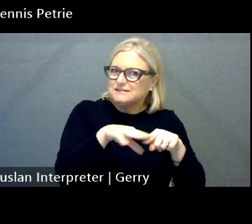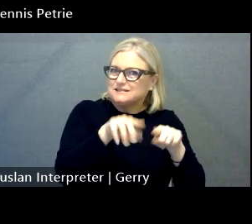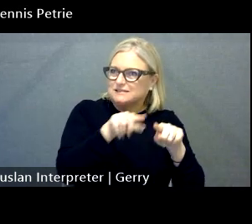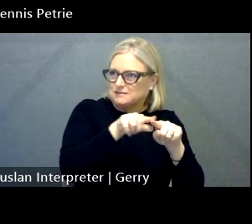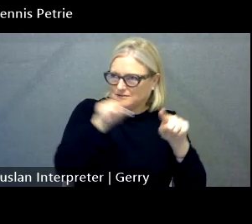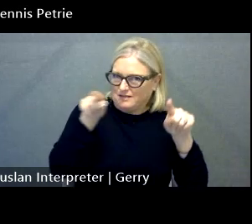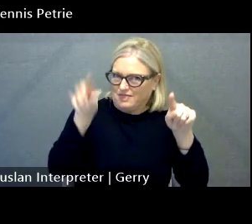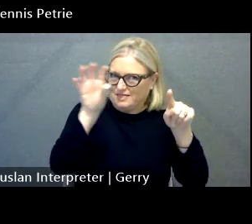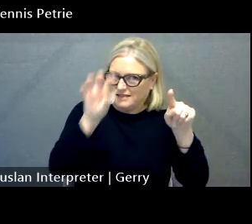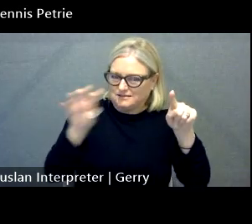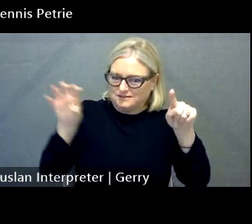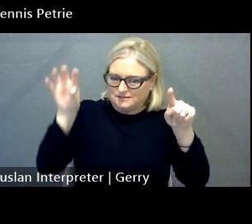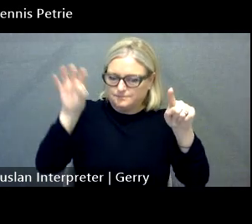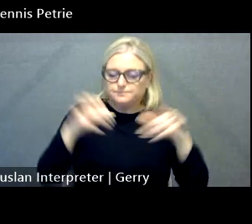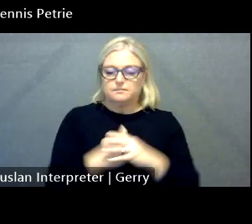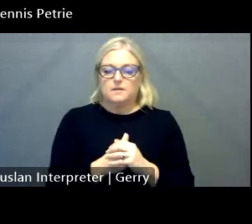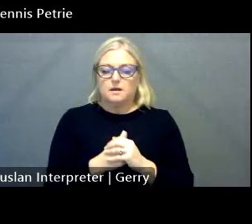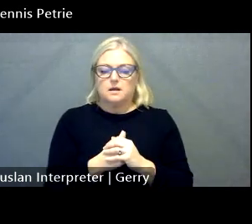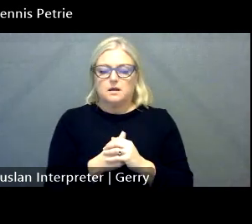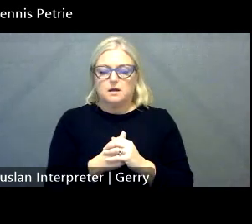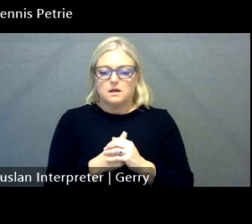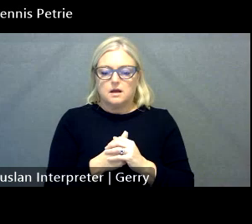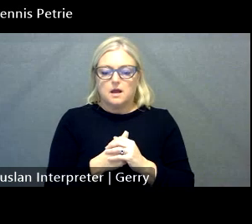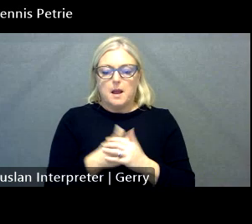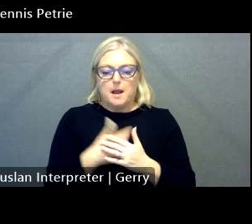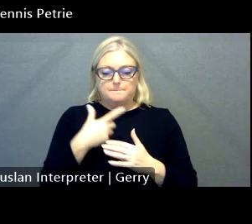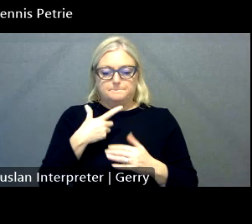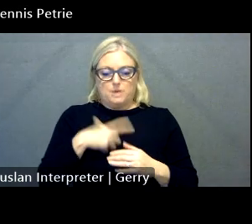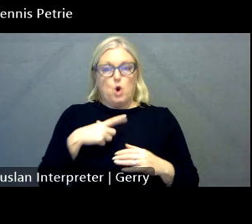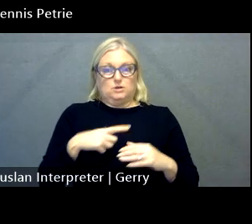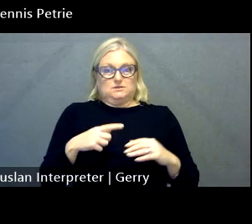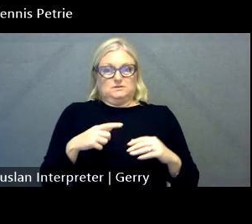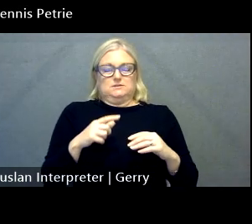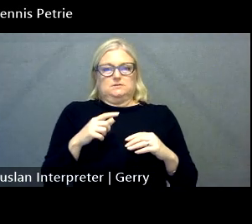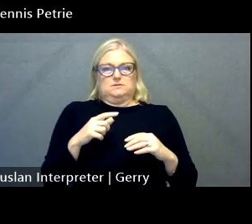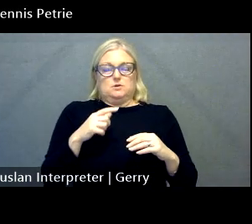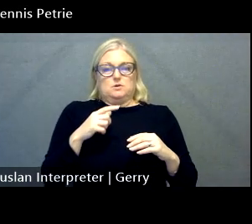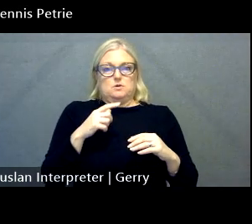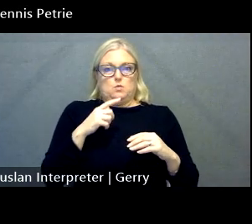have this issue of, not being able to measure improvement above a certain level.